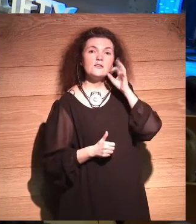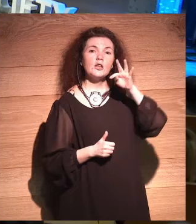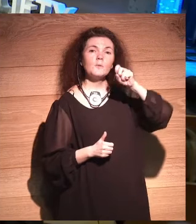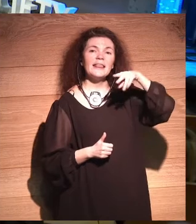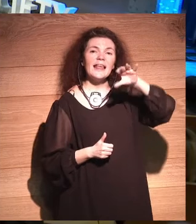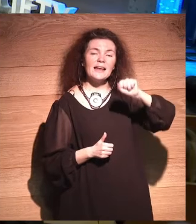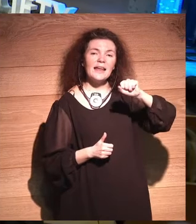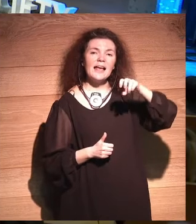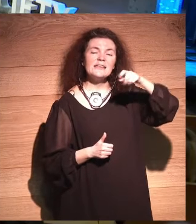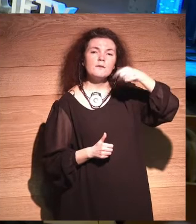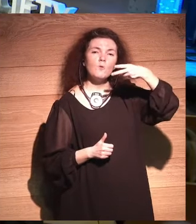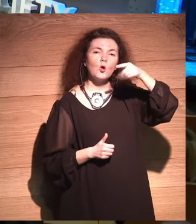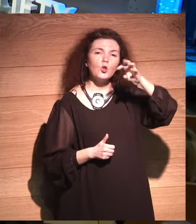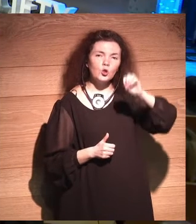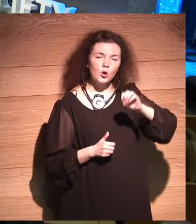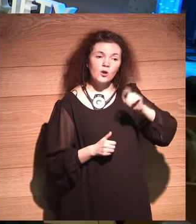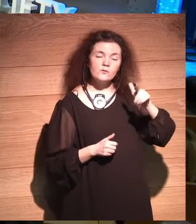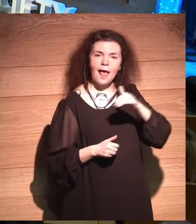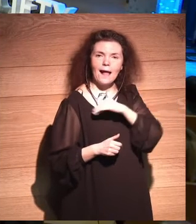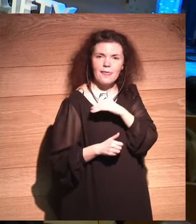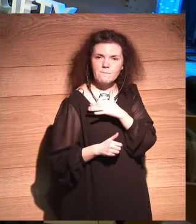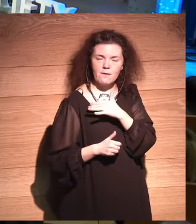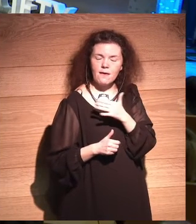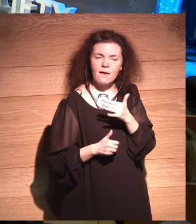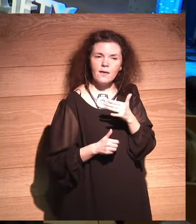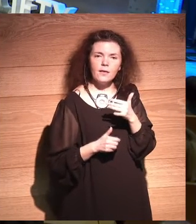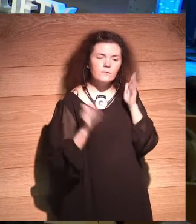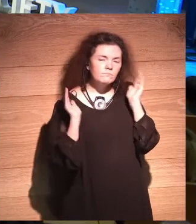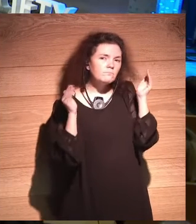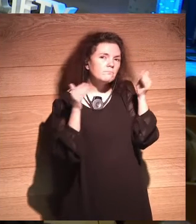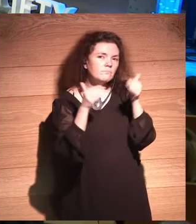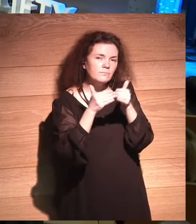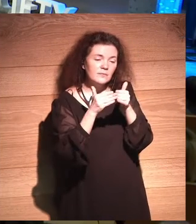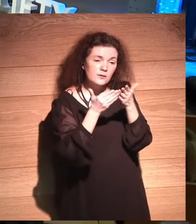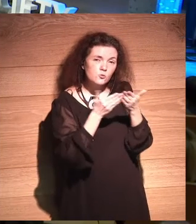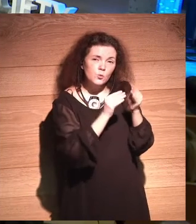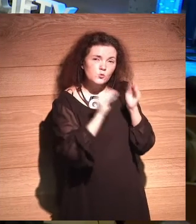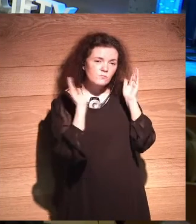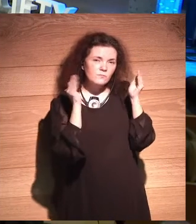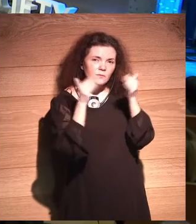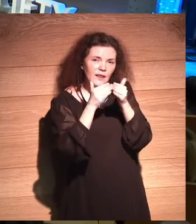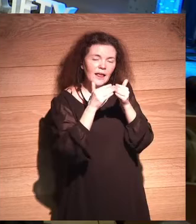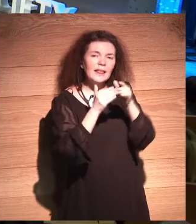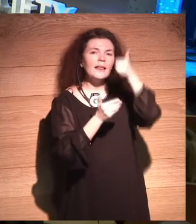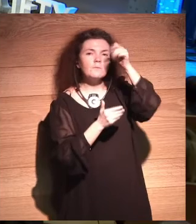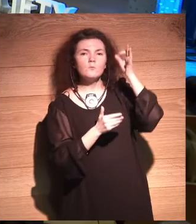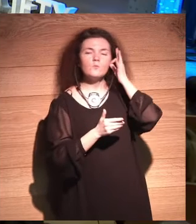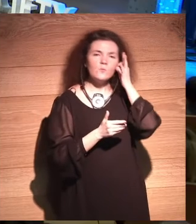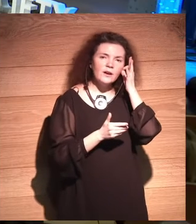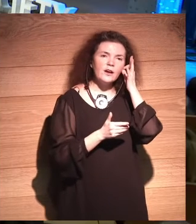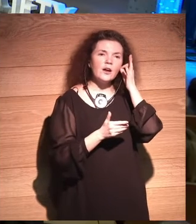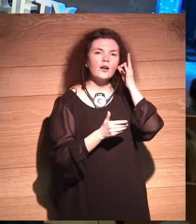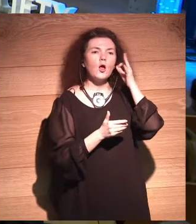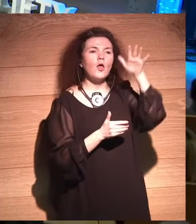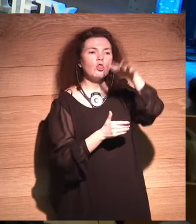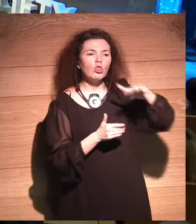looking at what is the gender and demographics and age of people who tend to participate. Helene Landemore, another